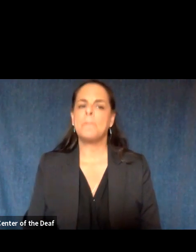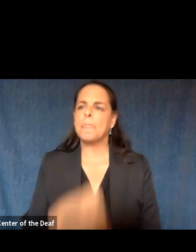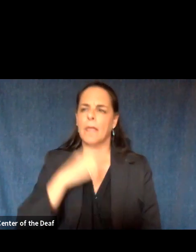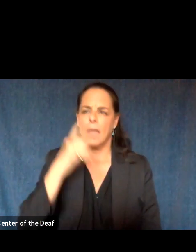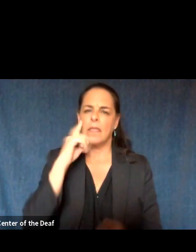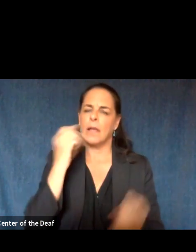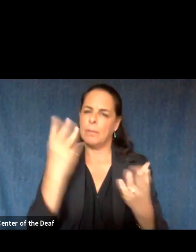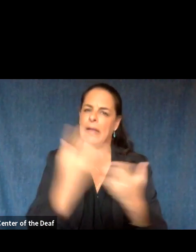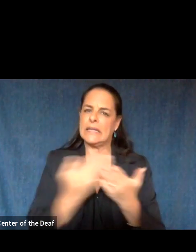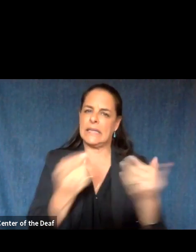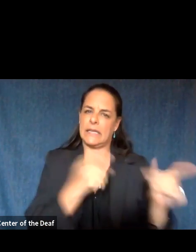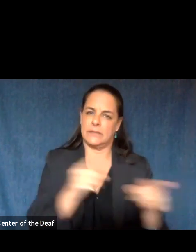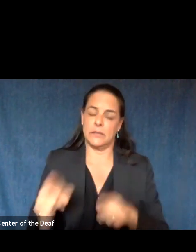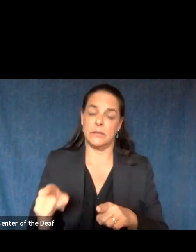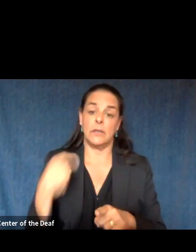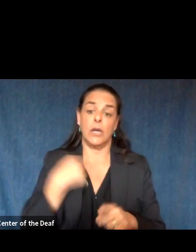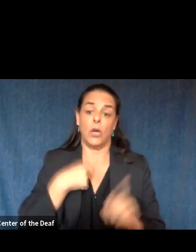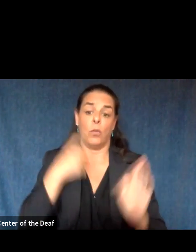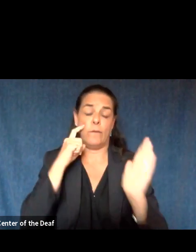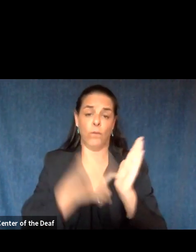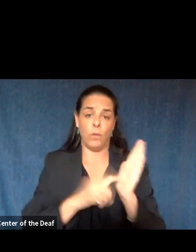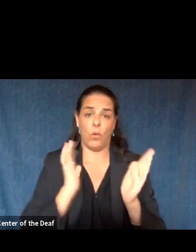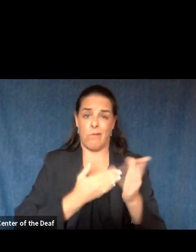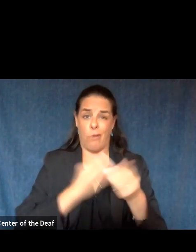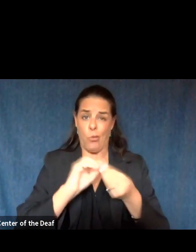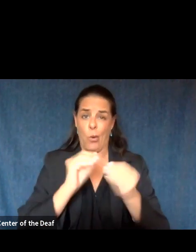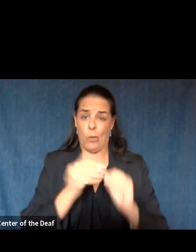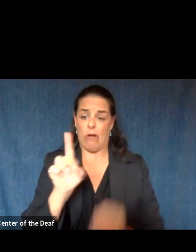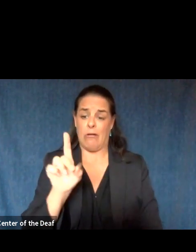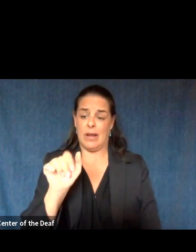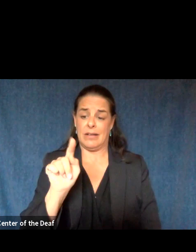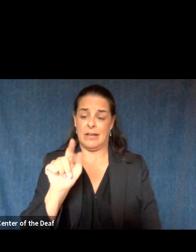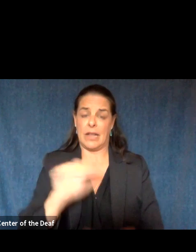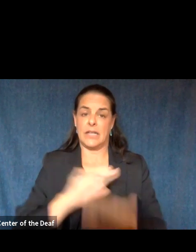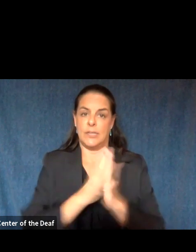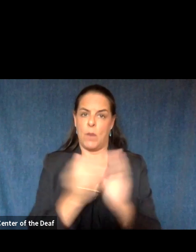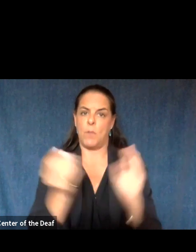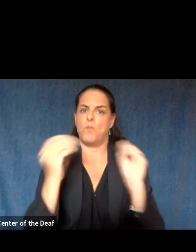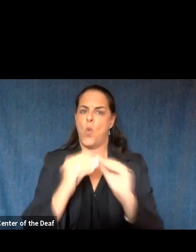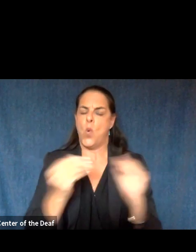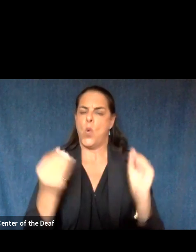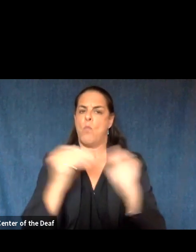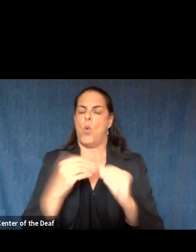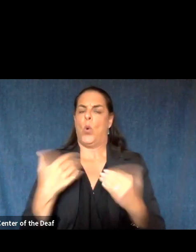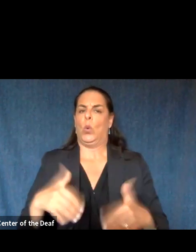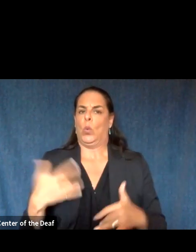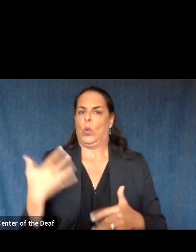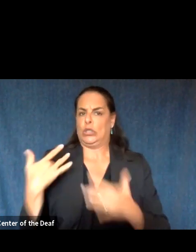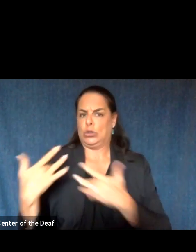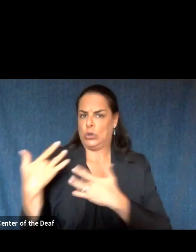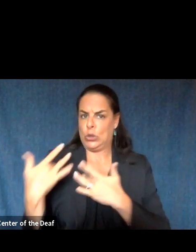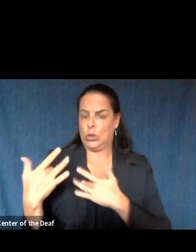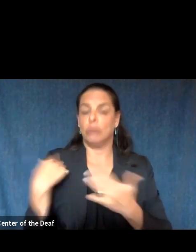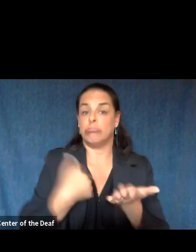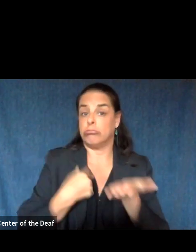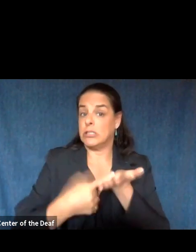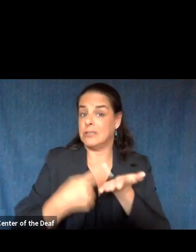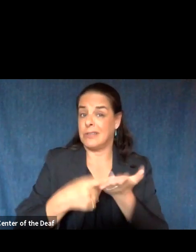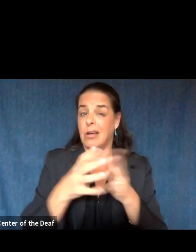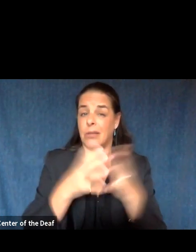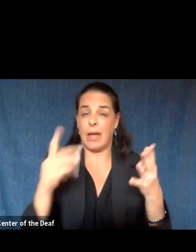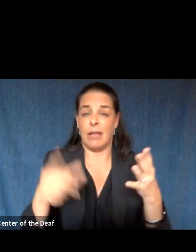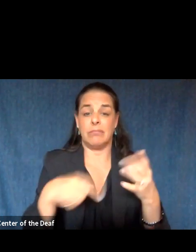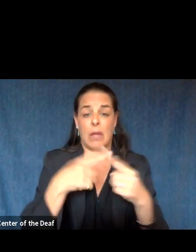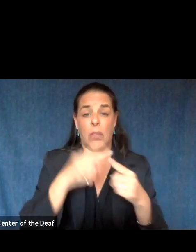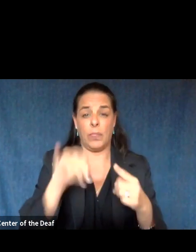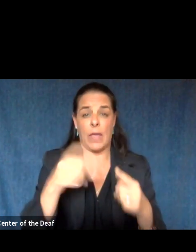went on. We've been seeing our data and it's been getting to be more and more concerning. And we've talked about that a lot recently. And we're